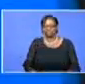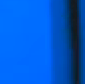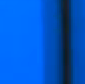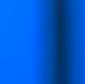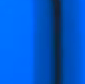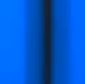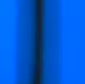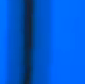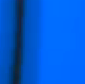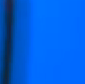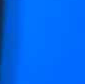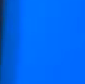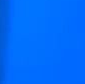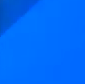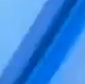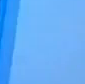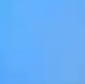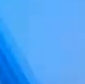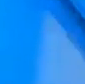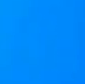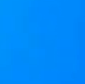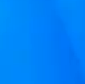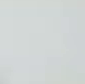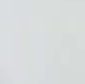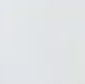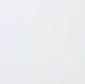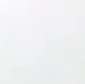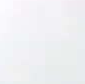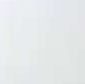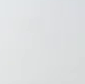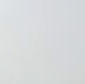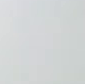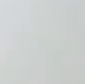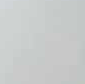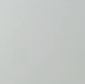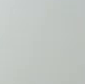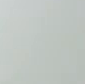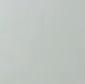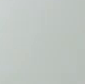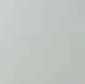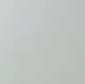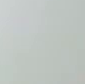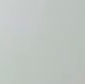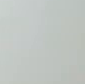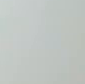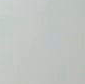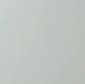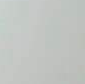ZNS Total Sports is brought to you by Fourth Terrace Diagnostic Center.